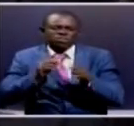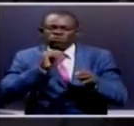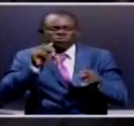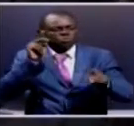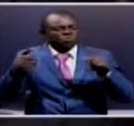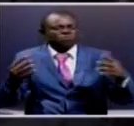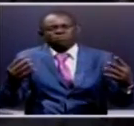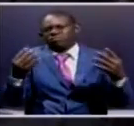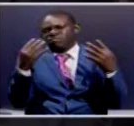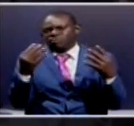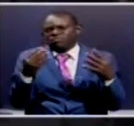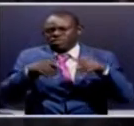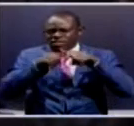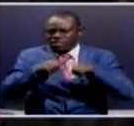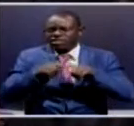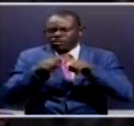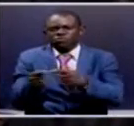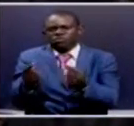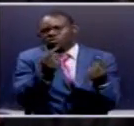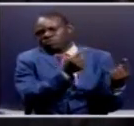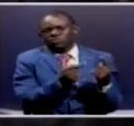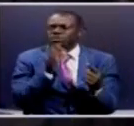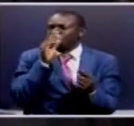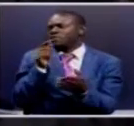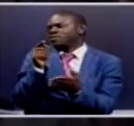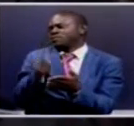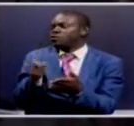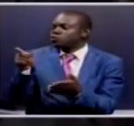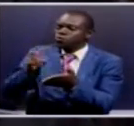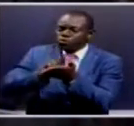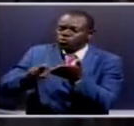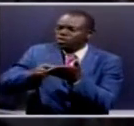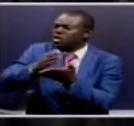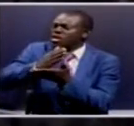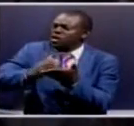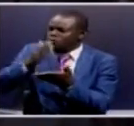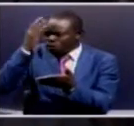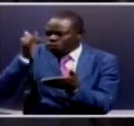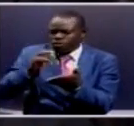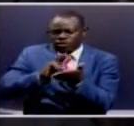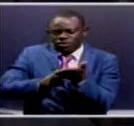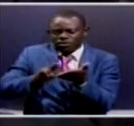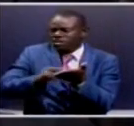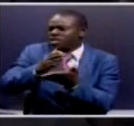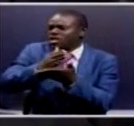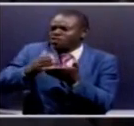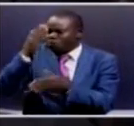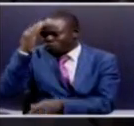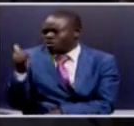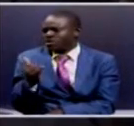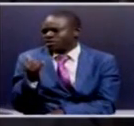what the section is saying. Why are you just reading half the section? When you get to the comma, you put a full